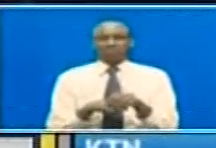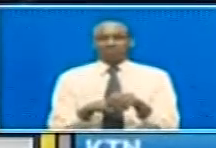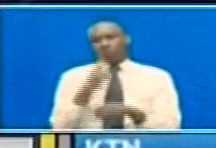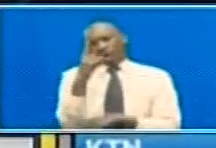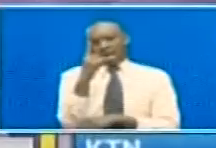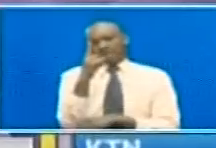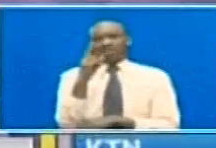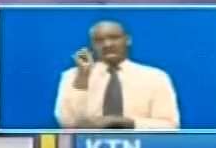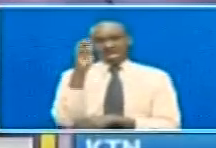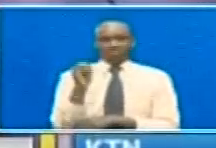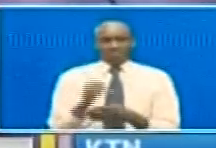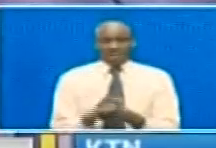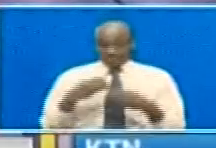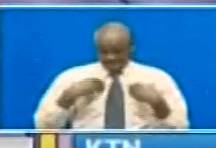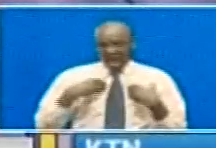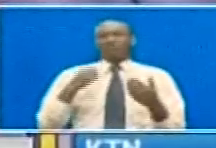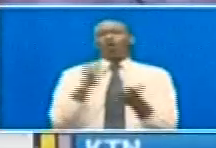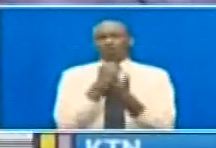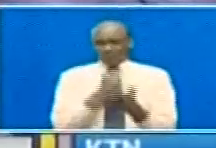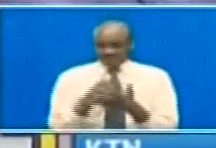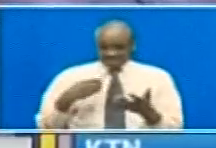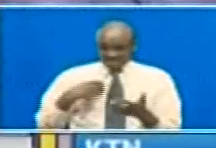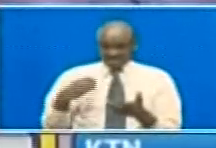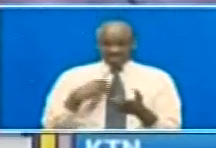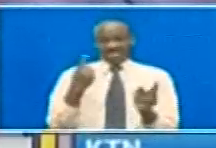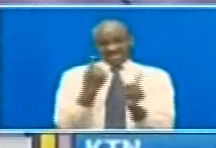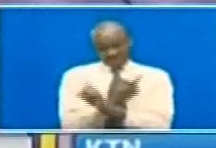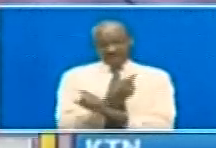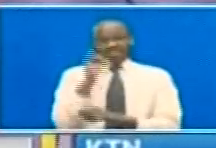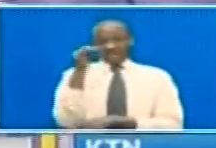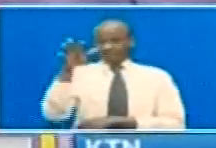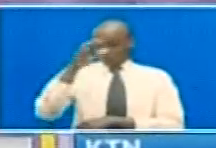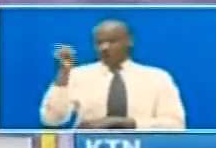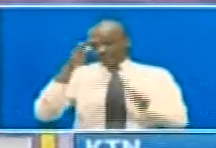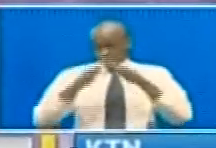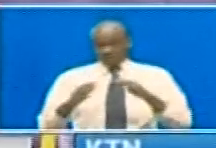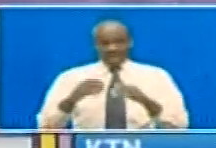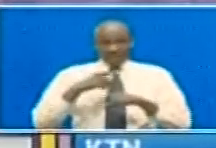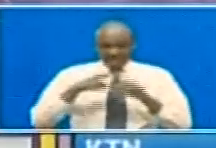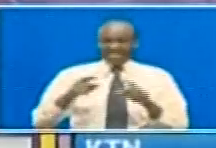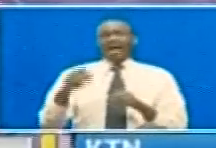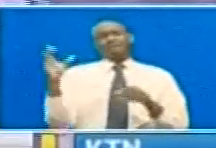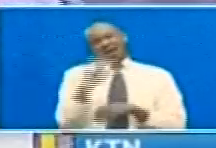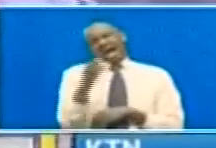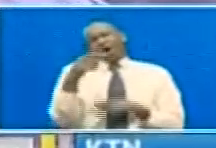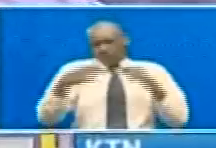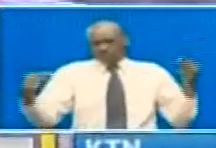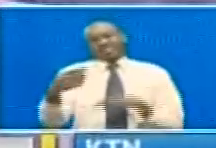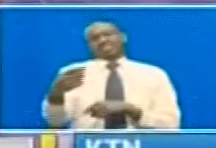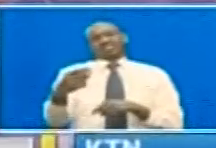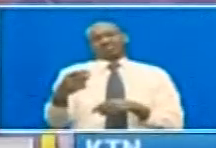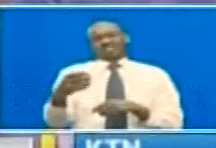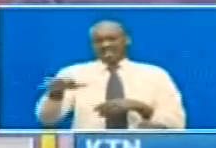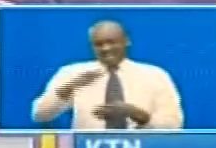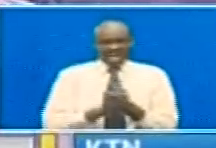around 1. I have an office in Krishna Center, third floor, and the bar is opposite Krishna Center,